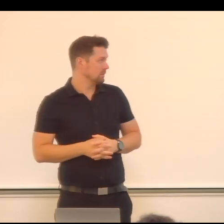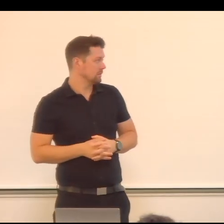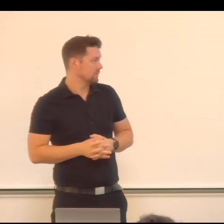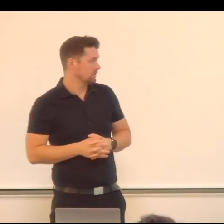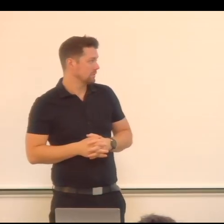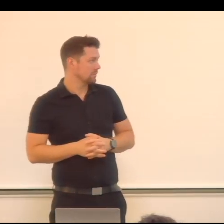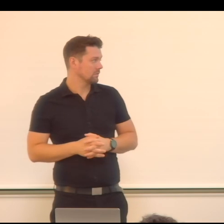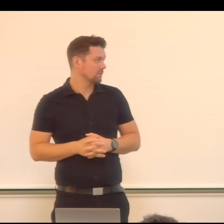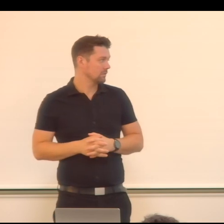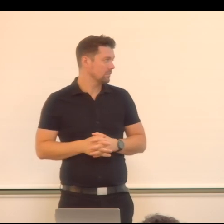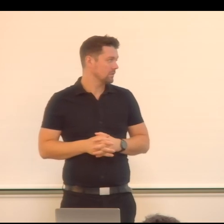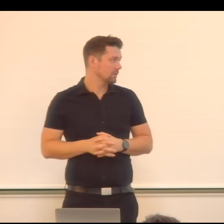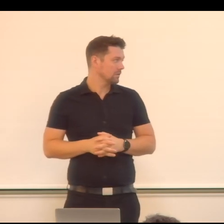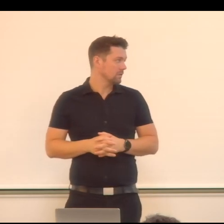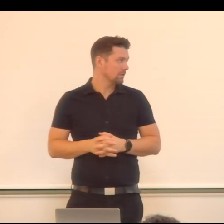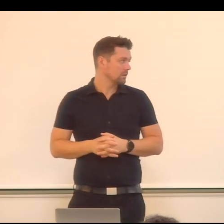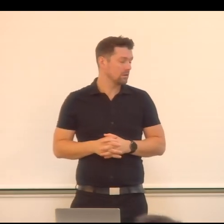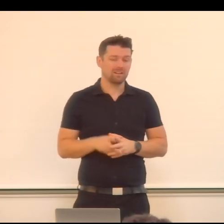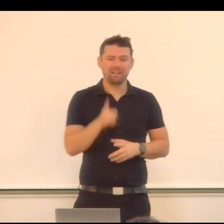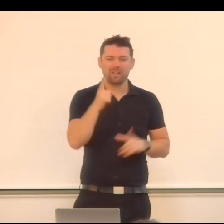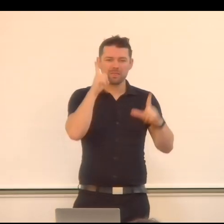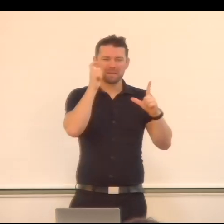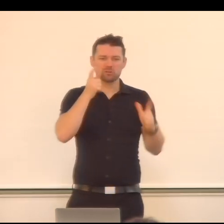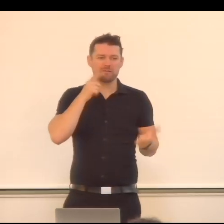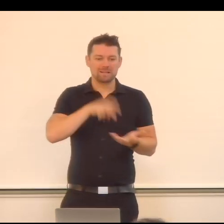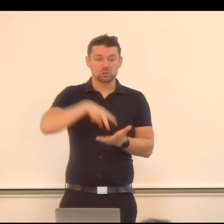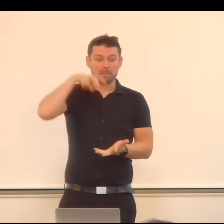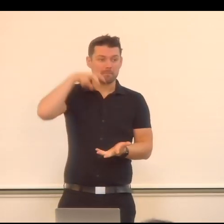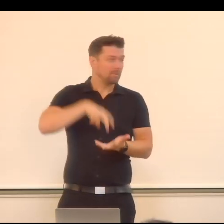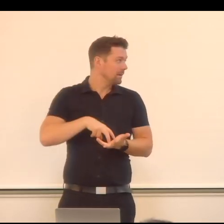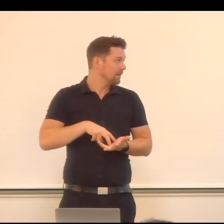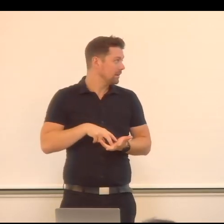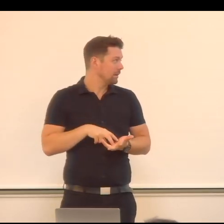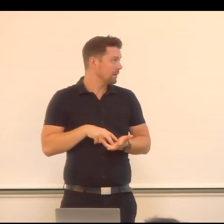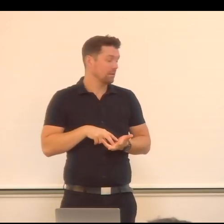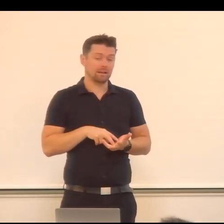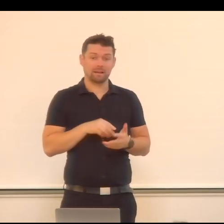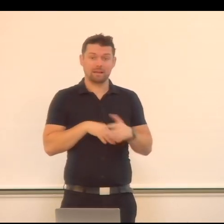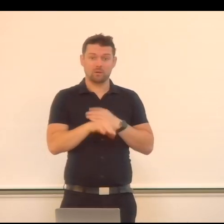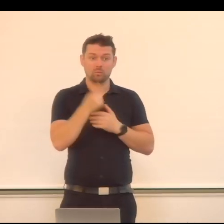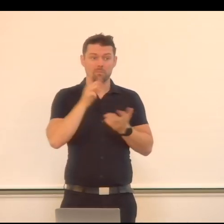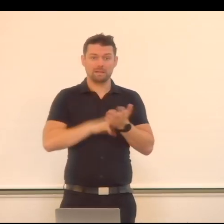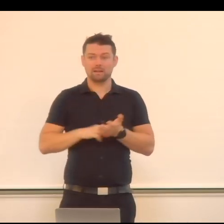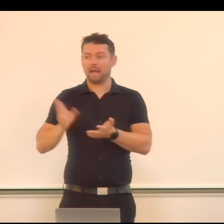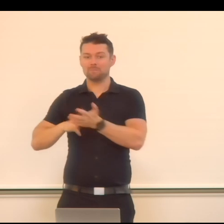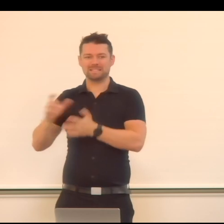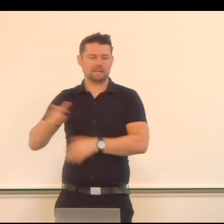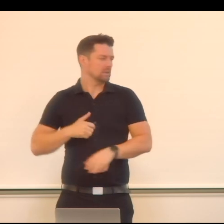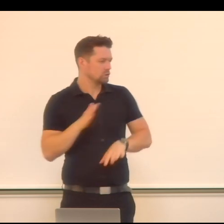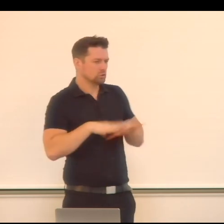Maybe part of your question, that picture of me jumping in the air, within a minute we got a call from MCC saying, don't do that.